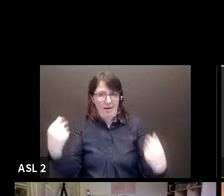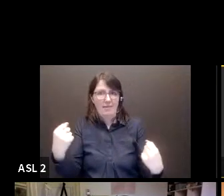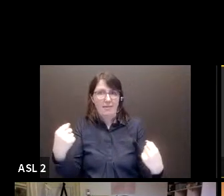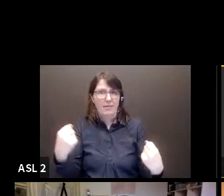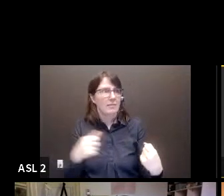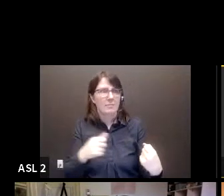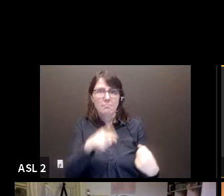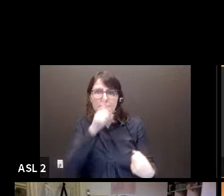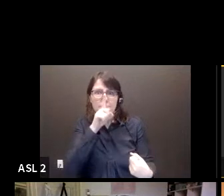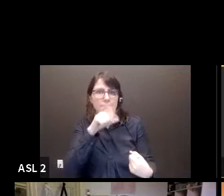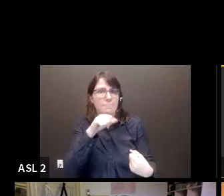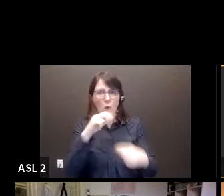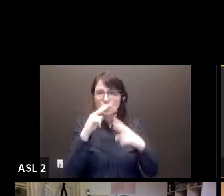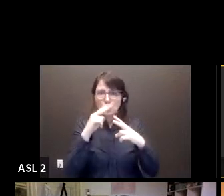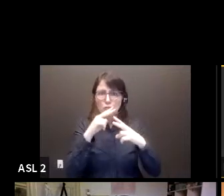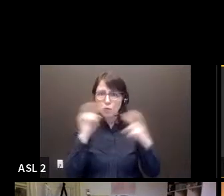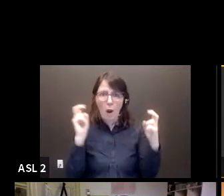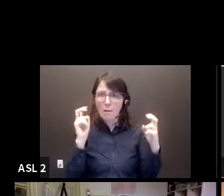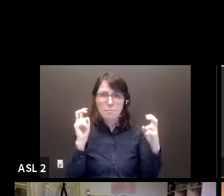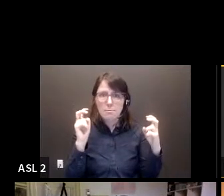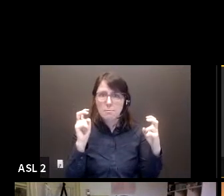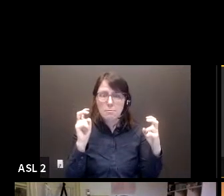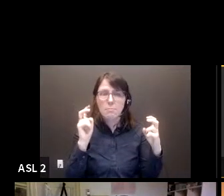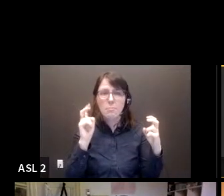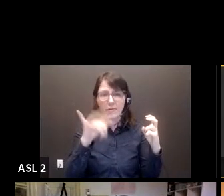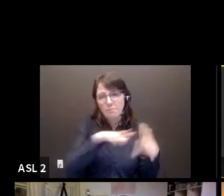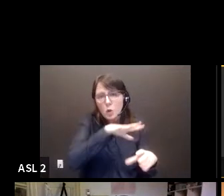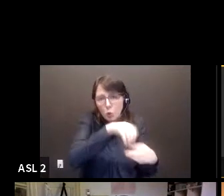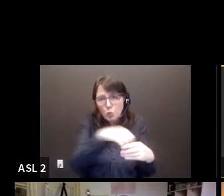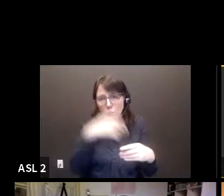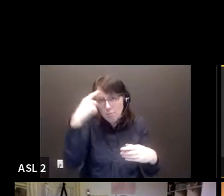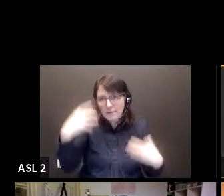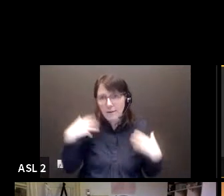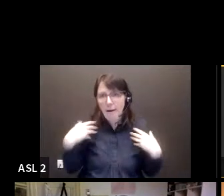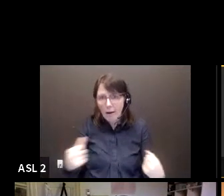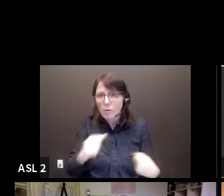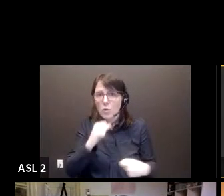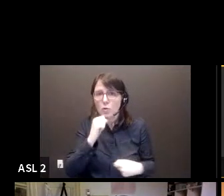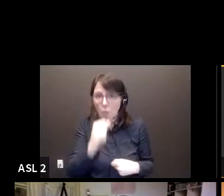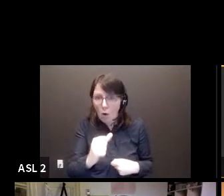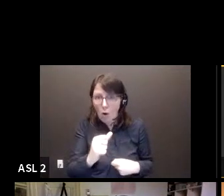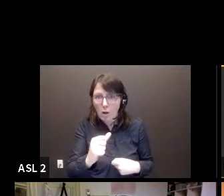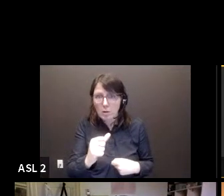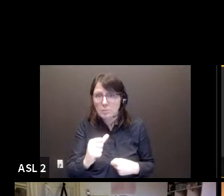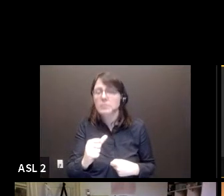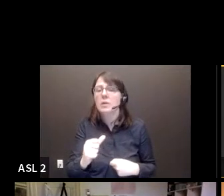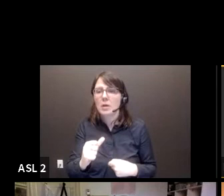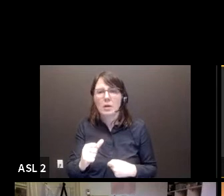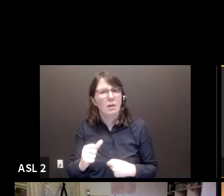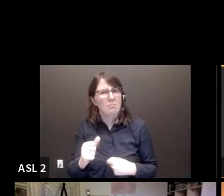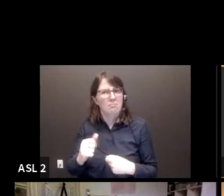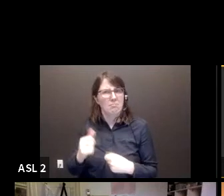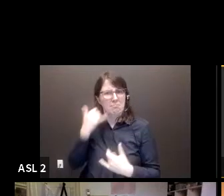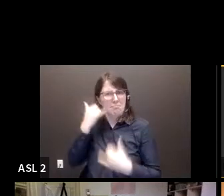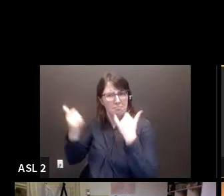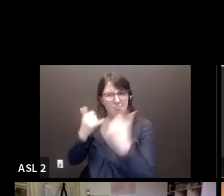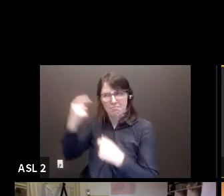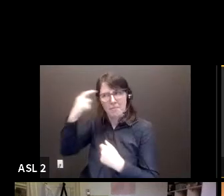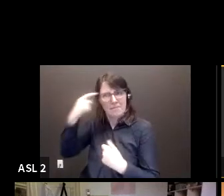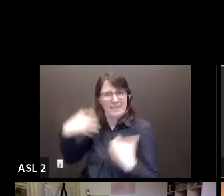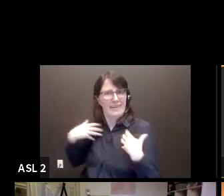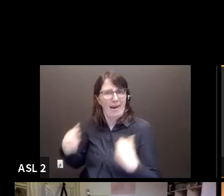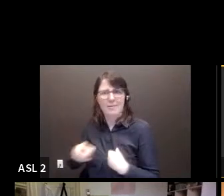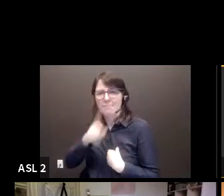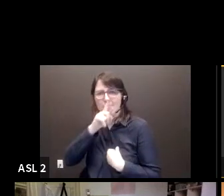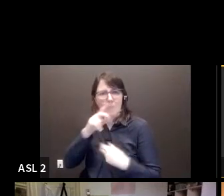crime where mental health distress was a contributing factor wouldn't reallocating these calls to a non-police response